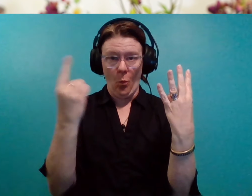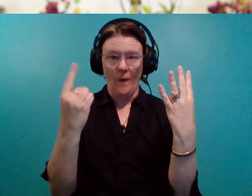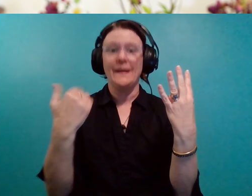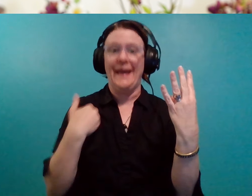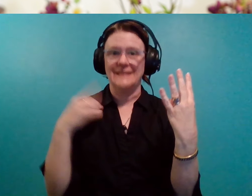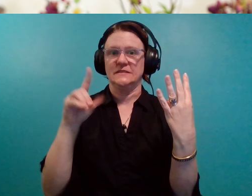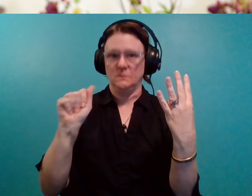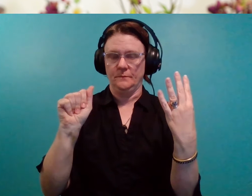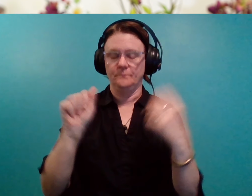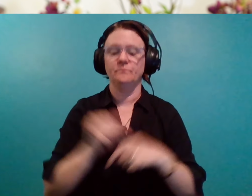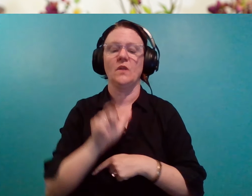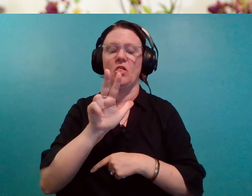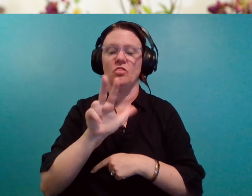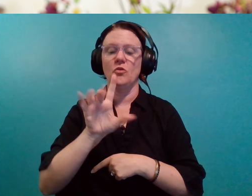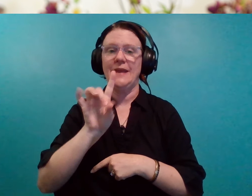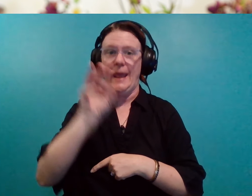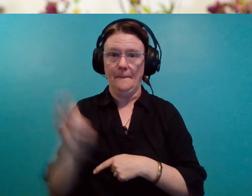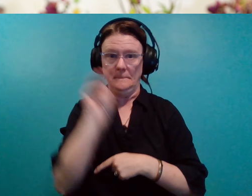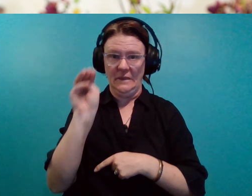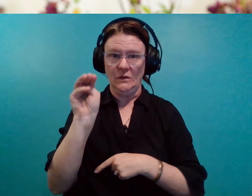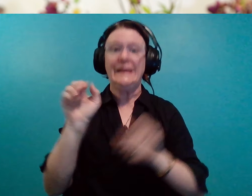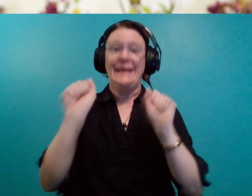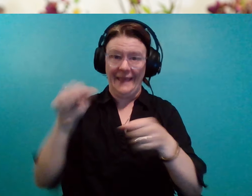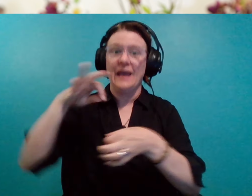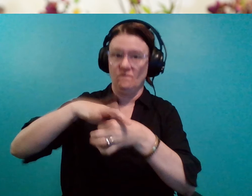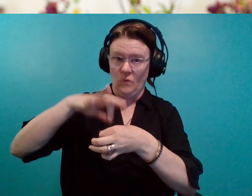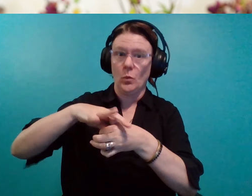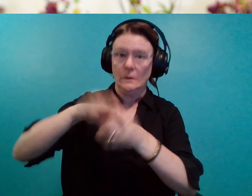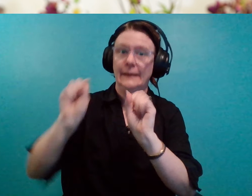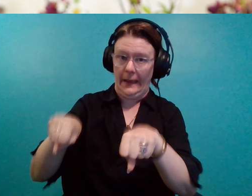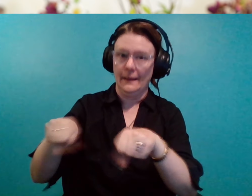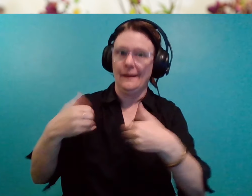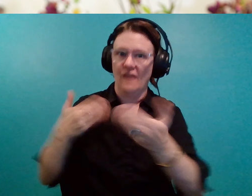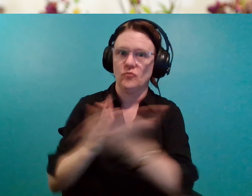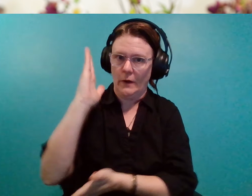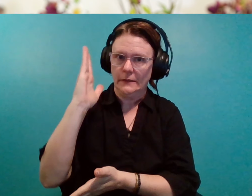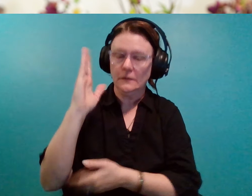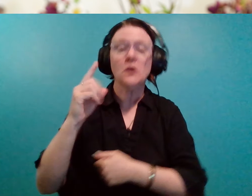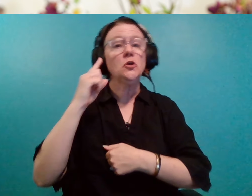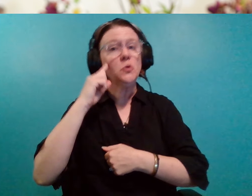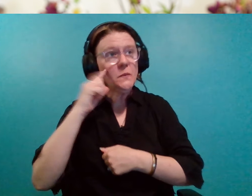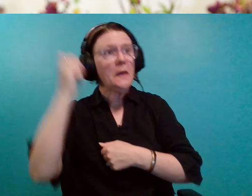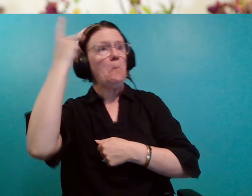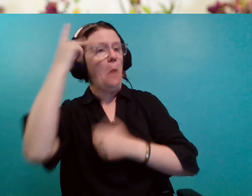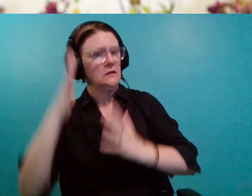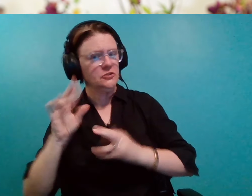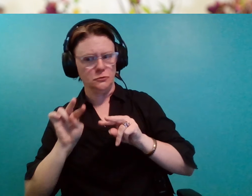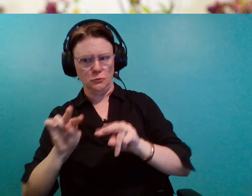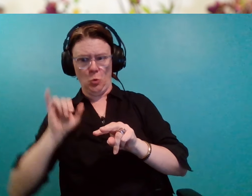disability, and over 38 million of them are eligible to vote. So you would think that public officials